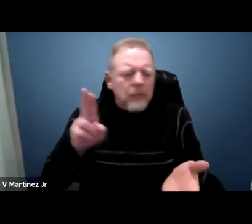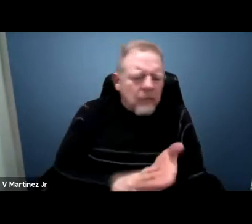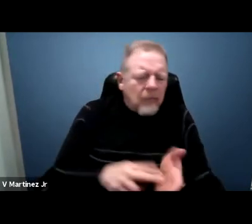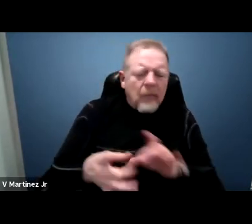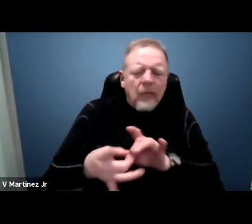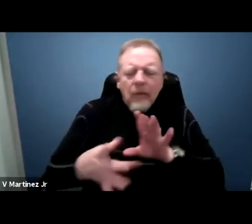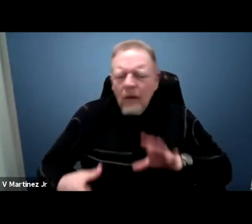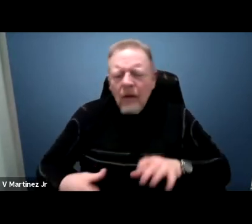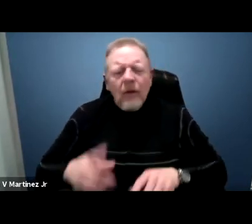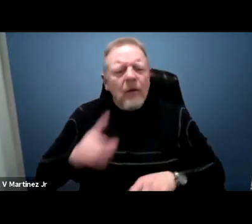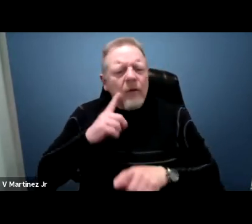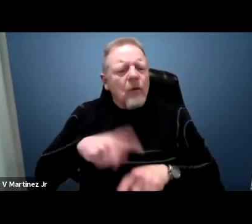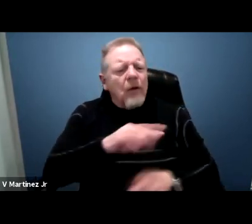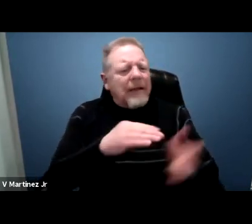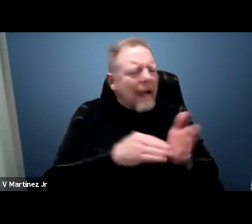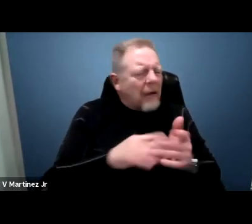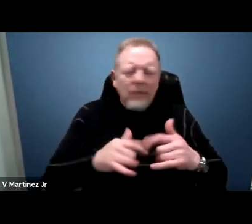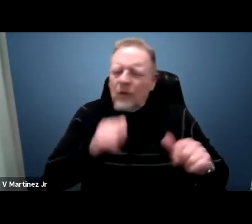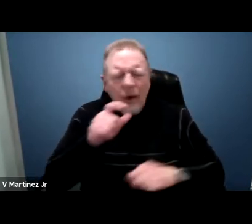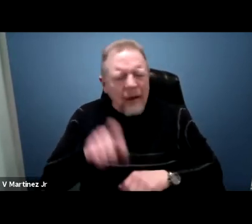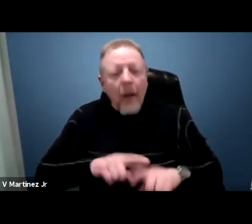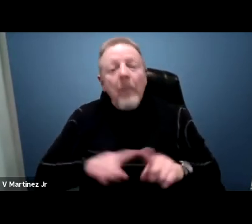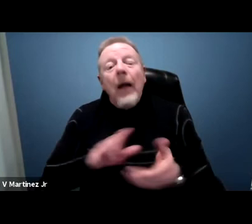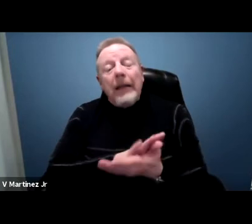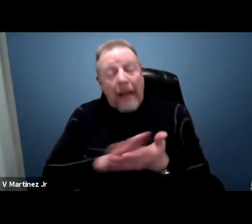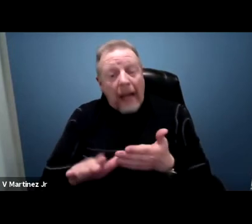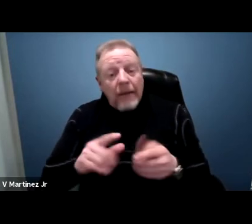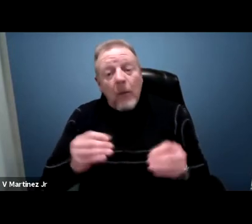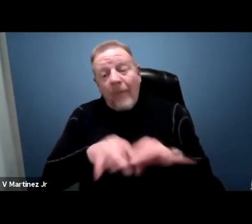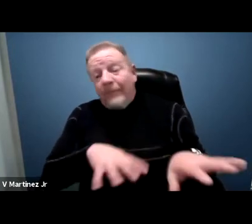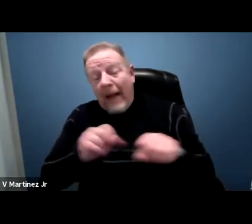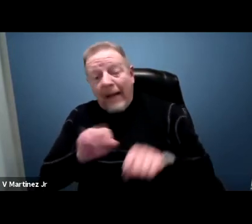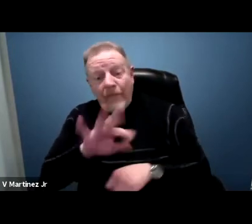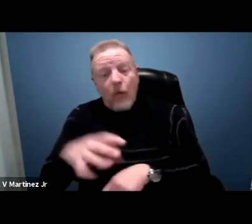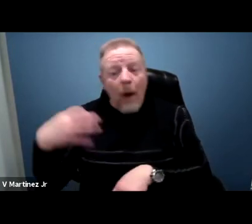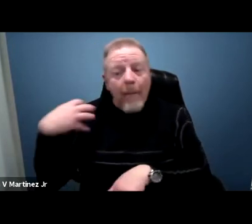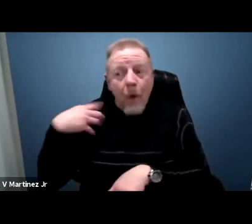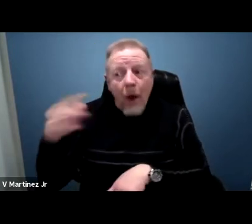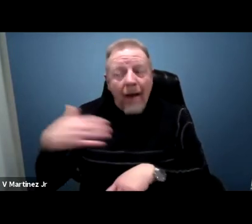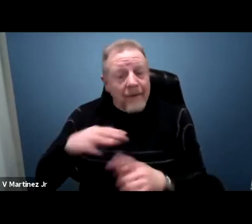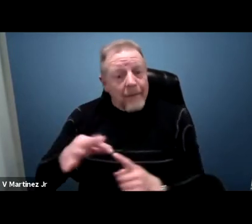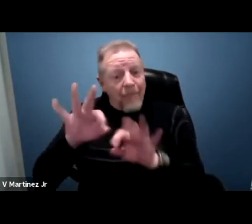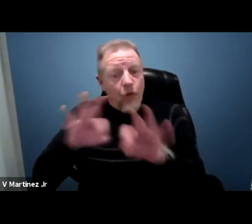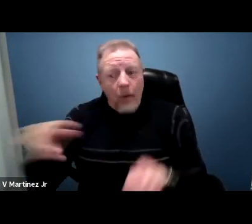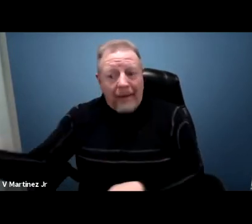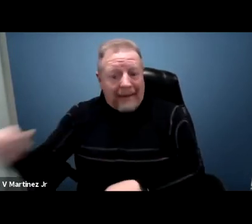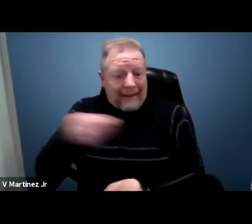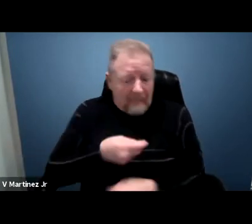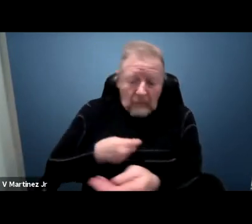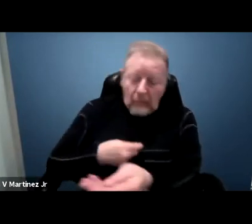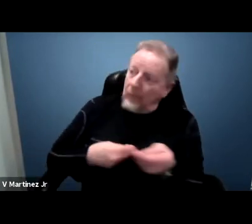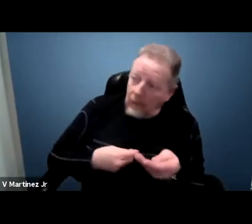your treatment providers, but it might help speed up the process if your employer has a special form, just because some